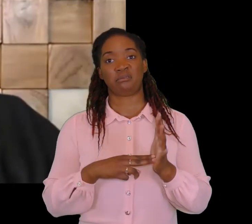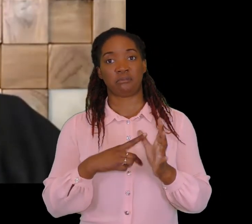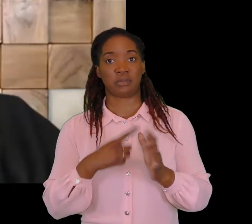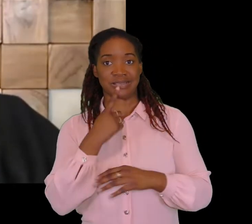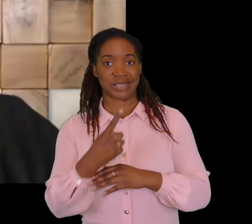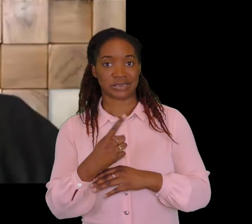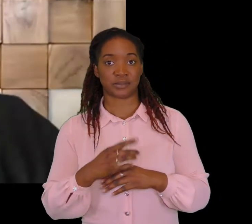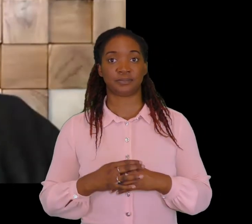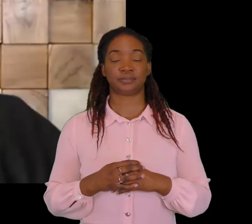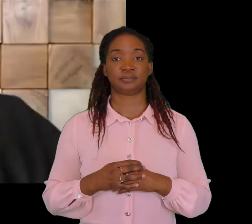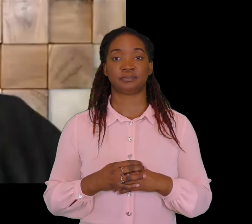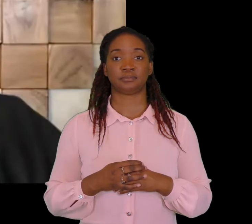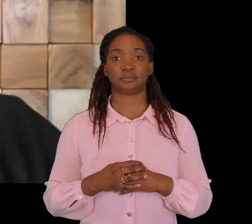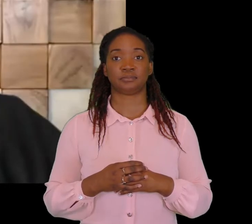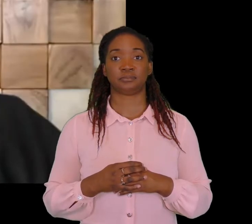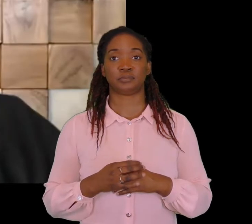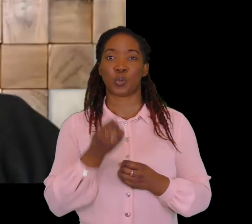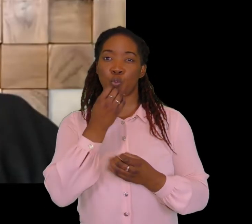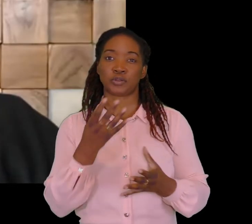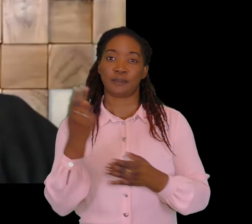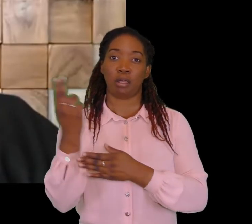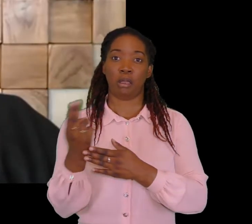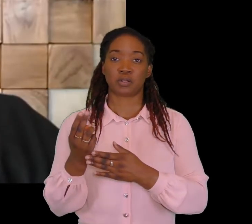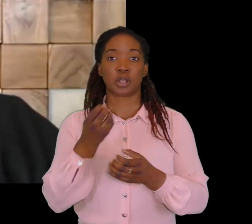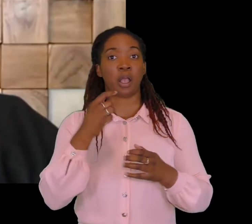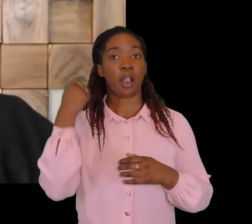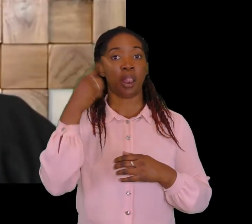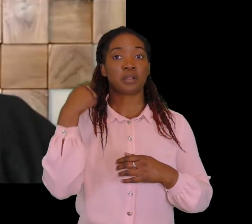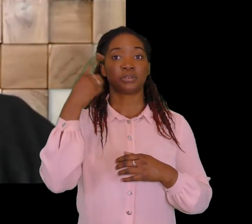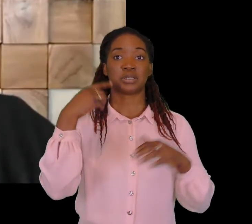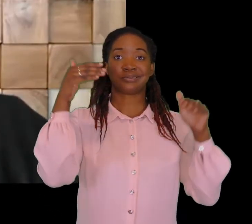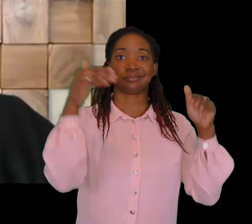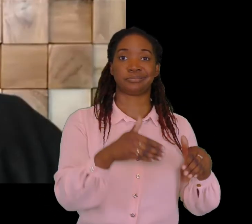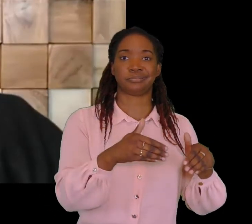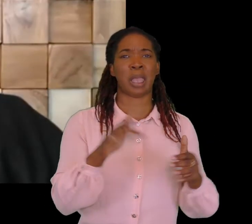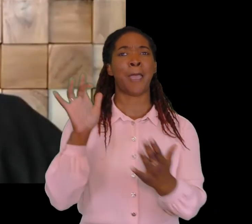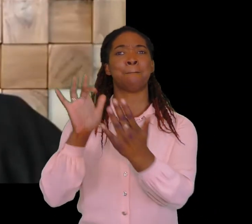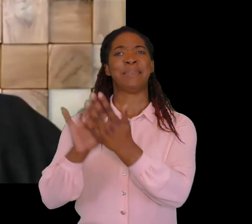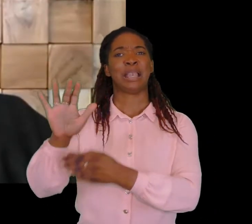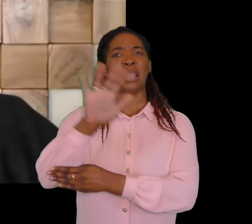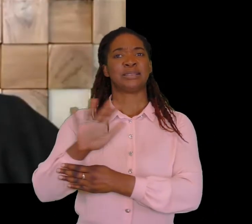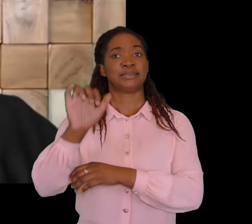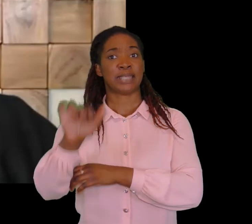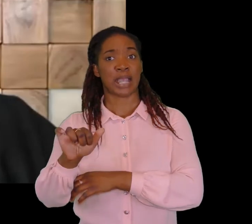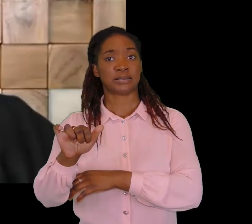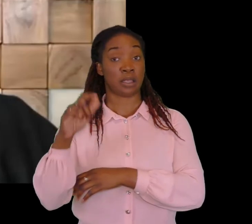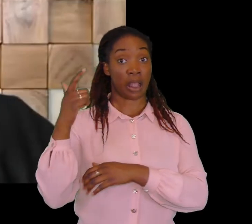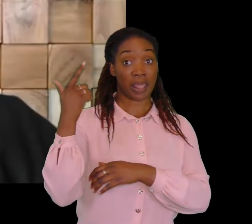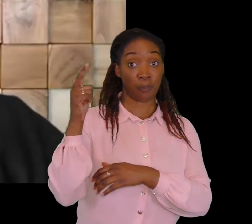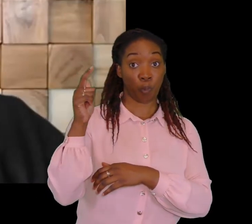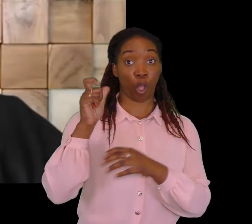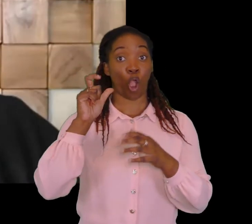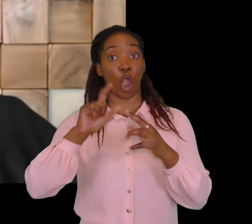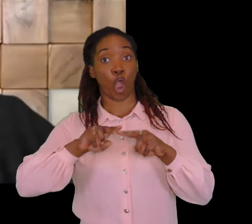says, another wonderful artist, London-centric, Midlands, yes, but Liverpool, Cardiff,